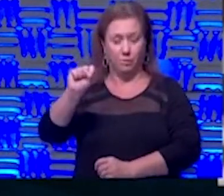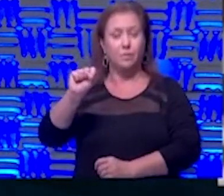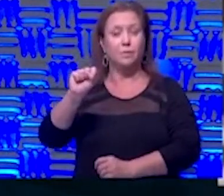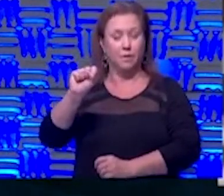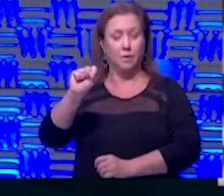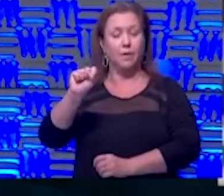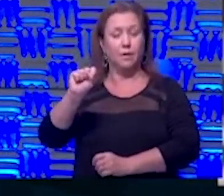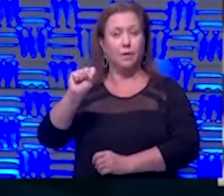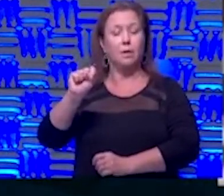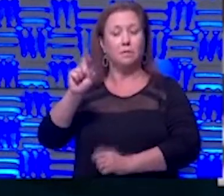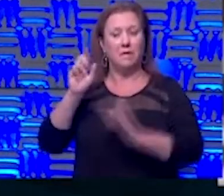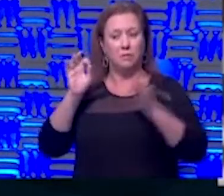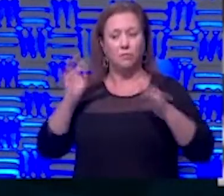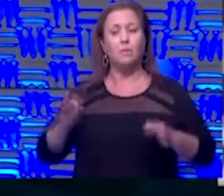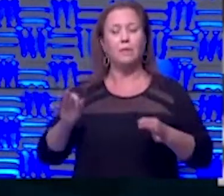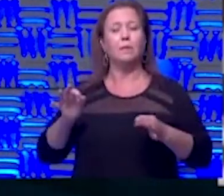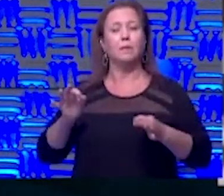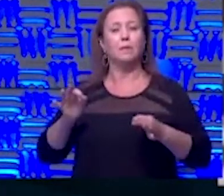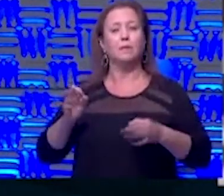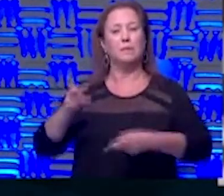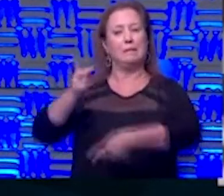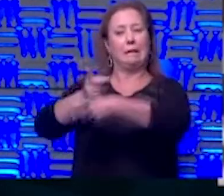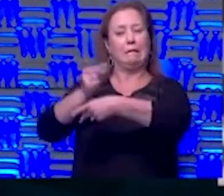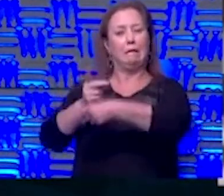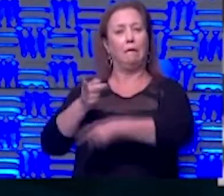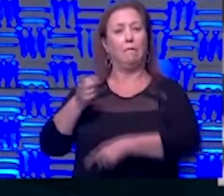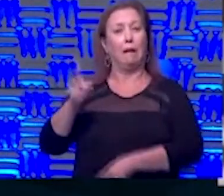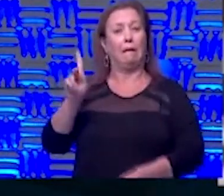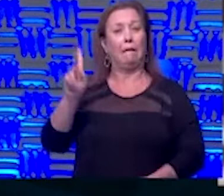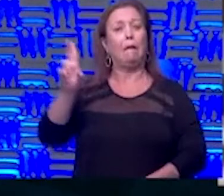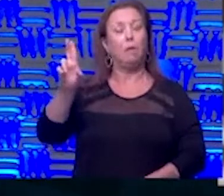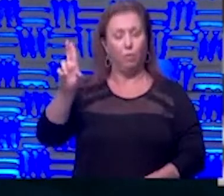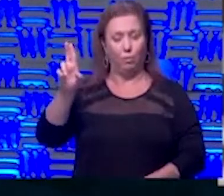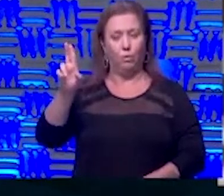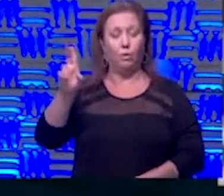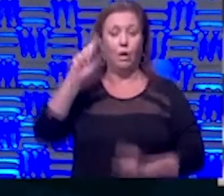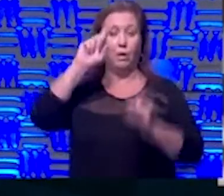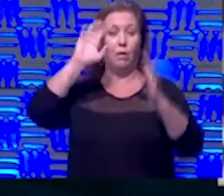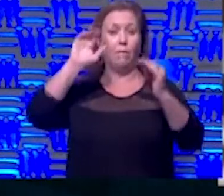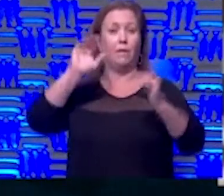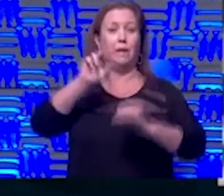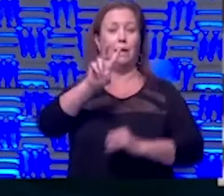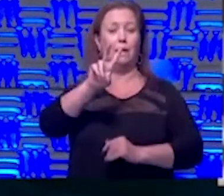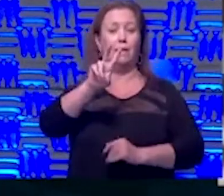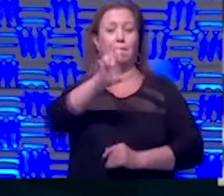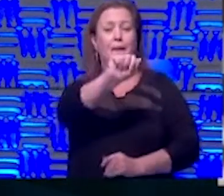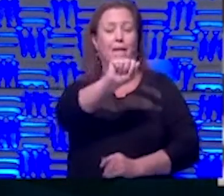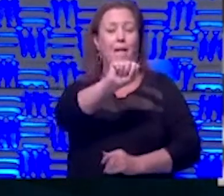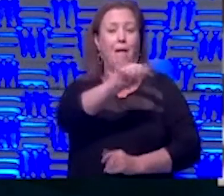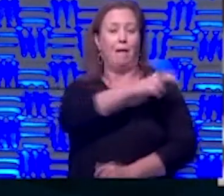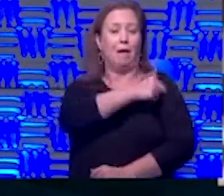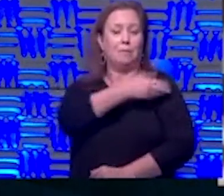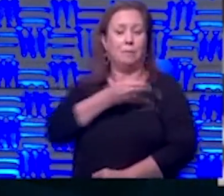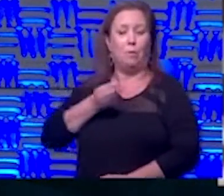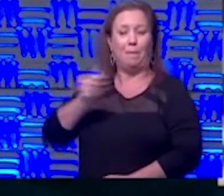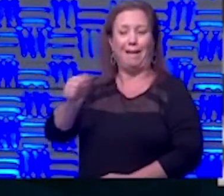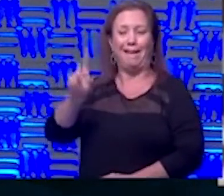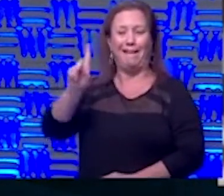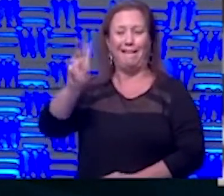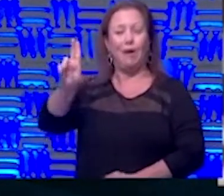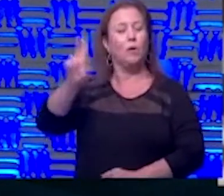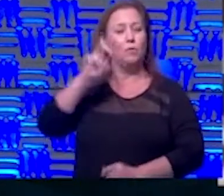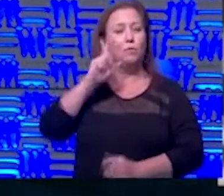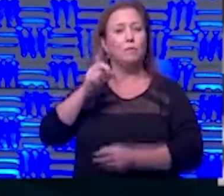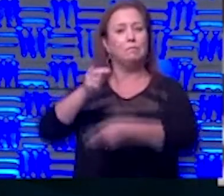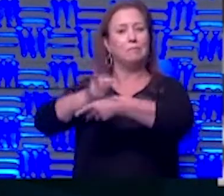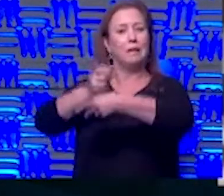it's been determined that they should be cared for at KU. And then hopefully the Department of Veterans Affairs provides the check to pay for the services and